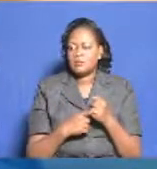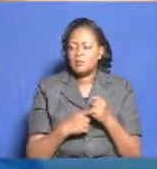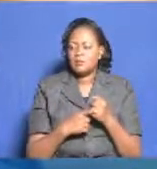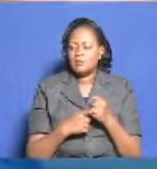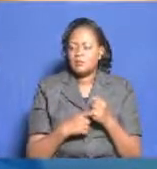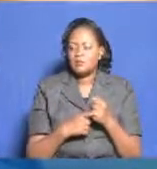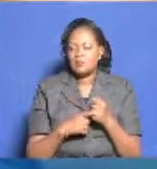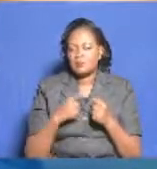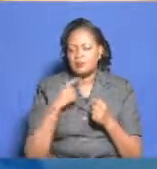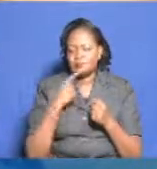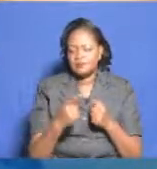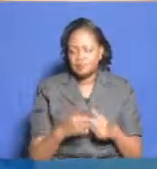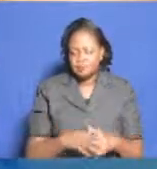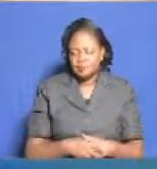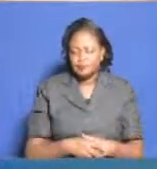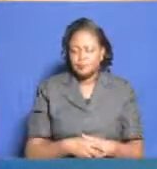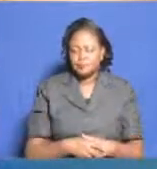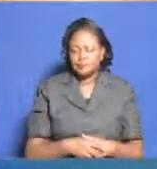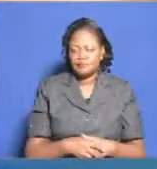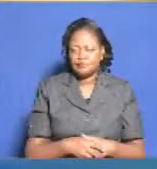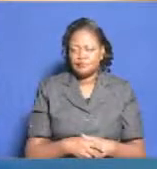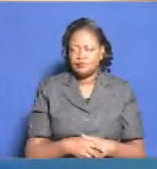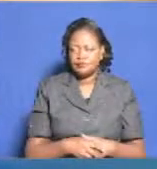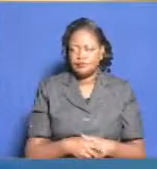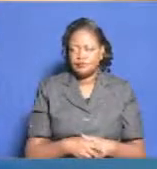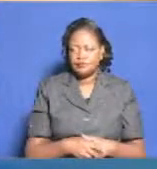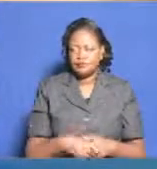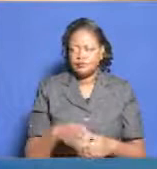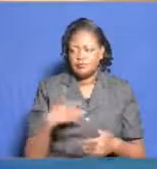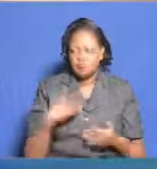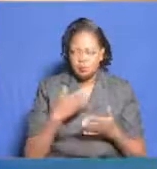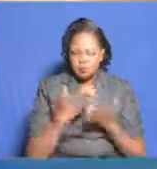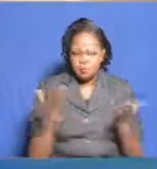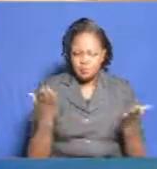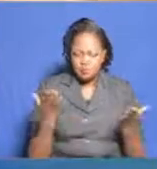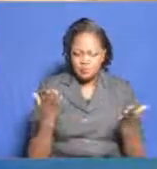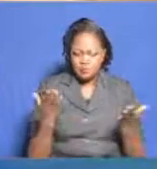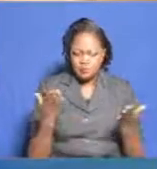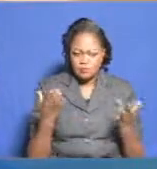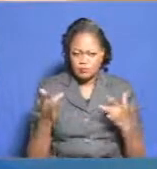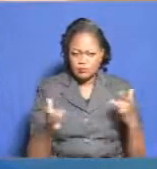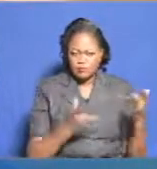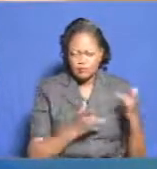So I would like to look to ask you to look at your respective diaries.